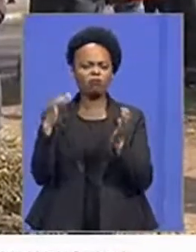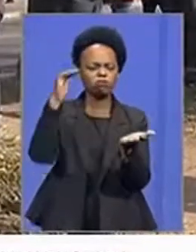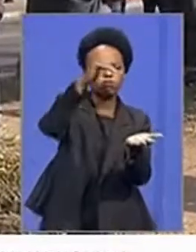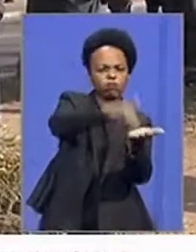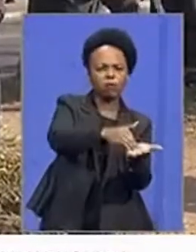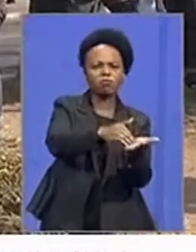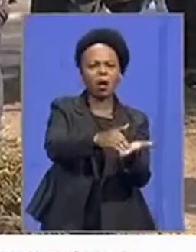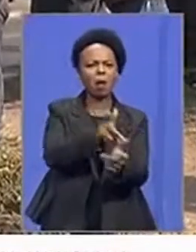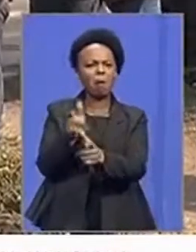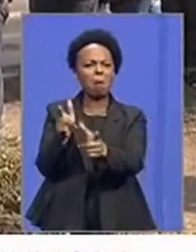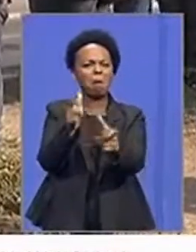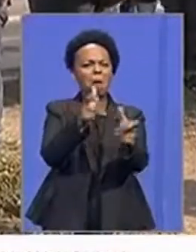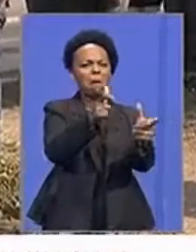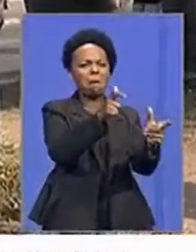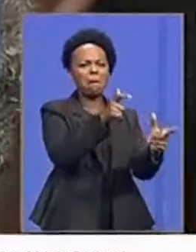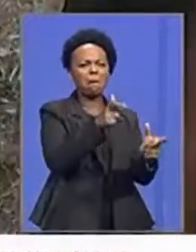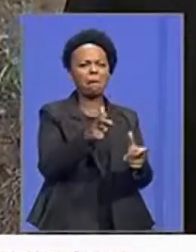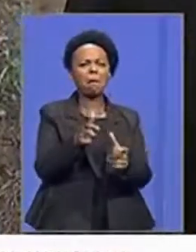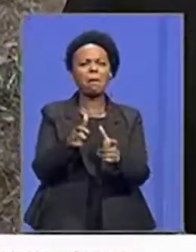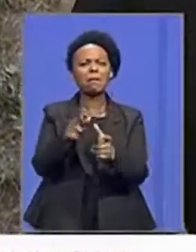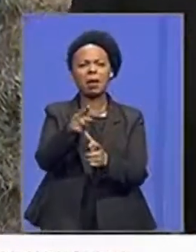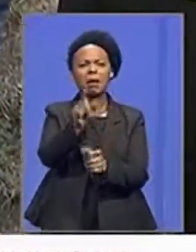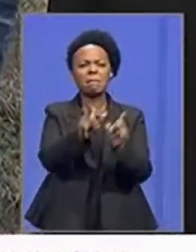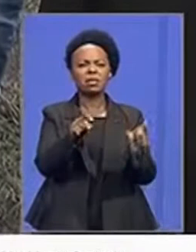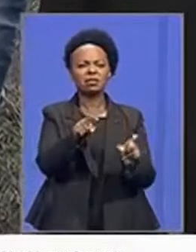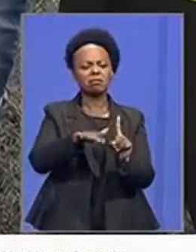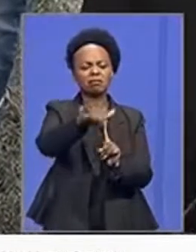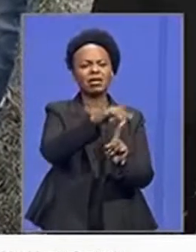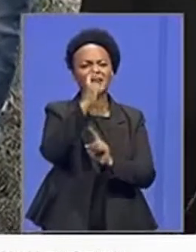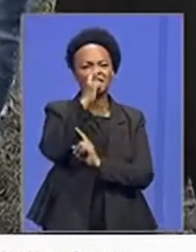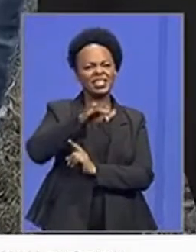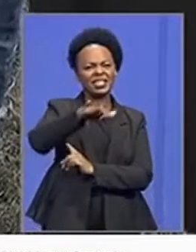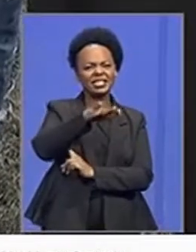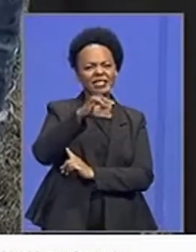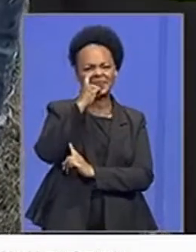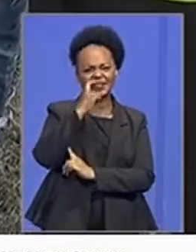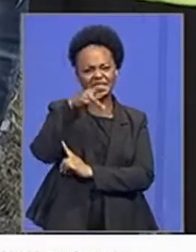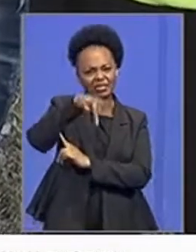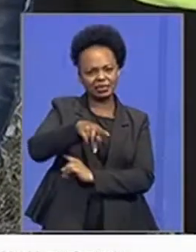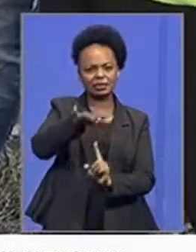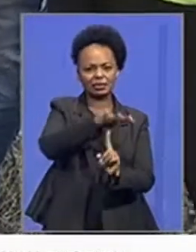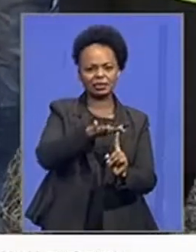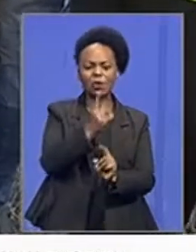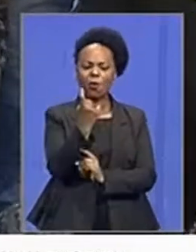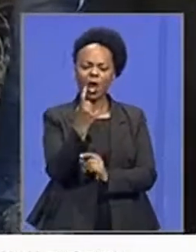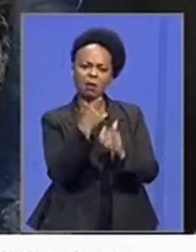And we going her here in the building.